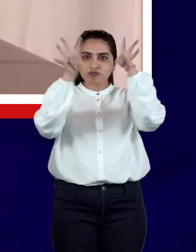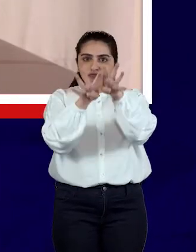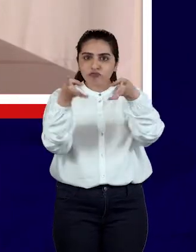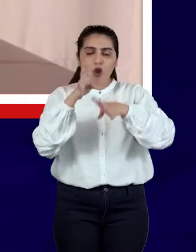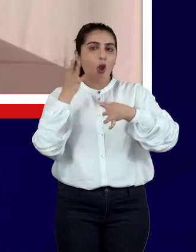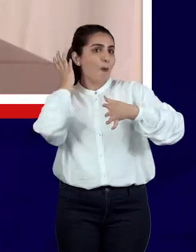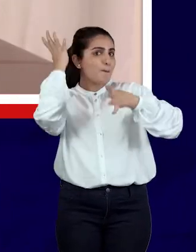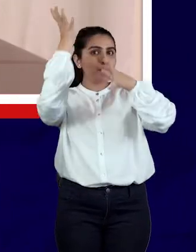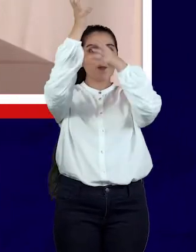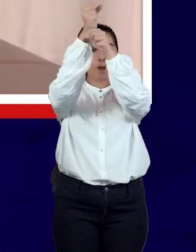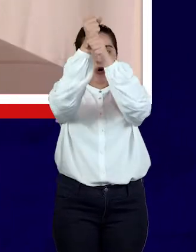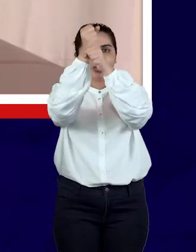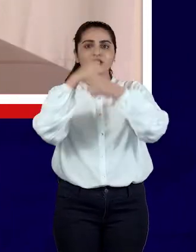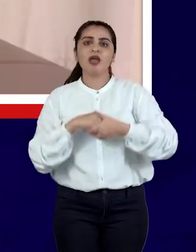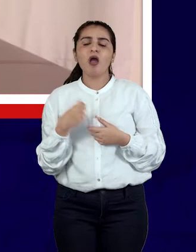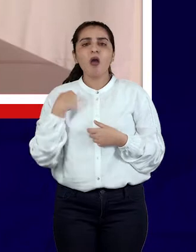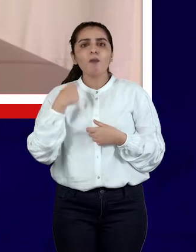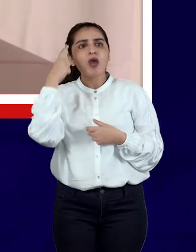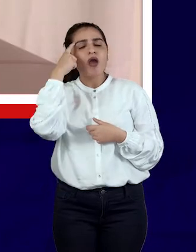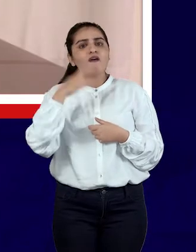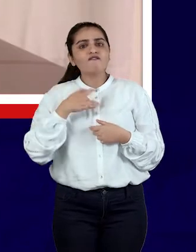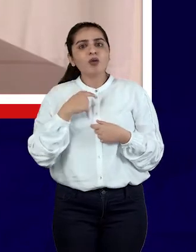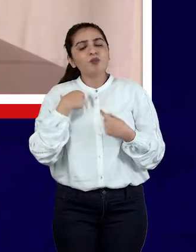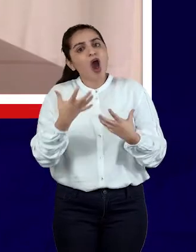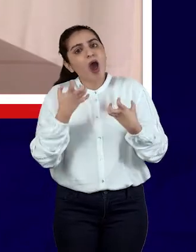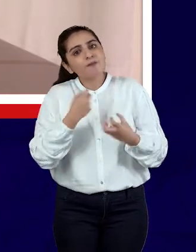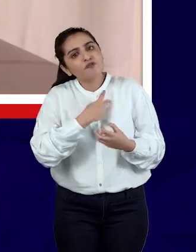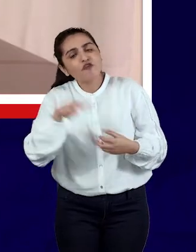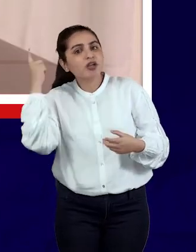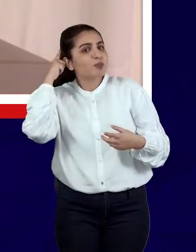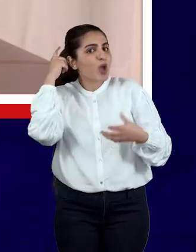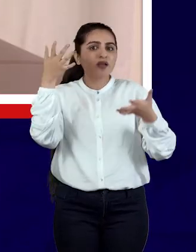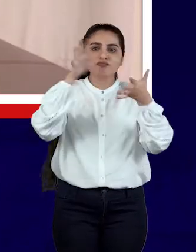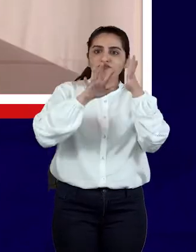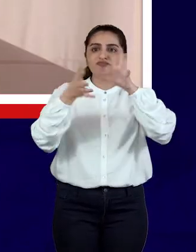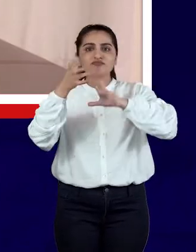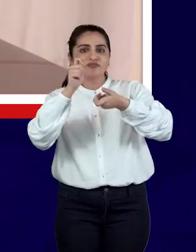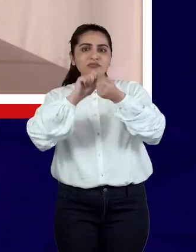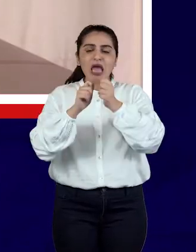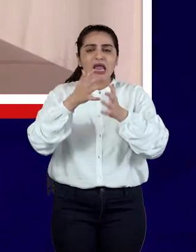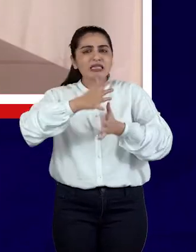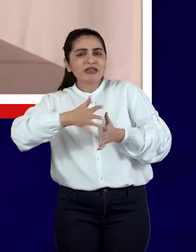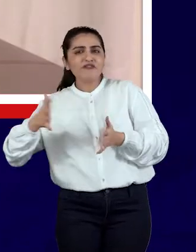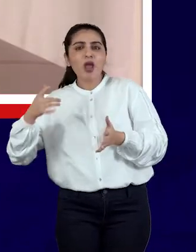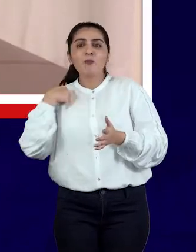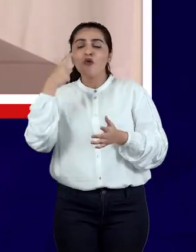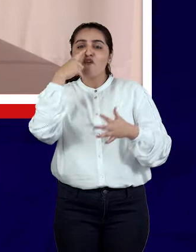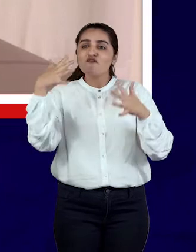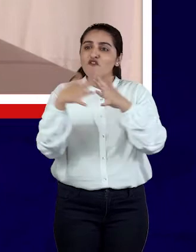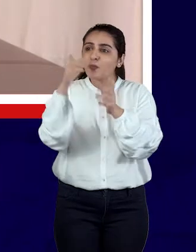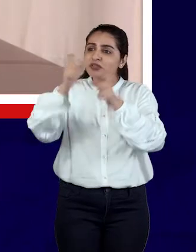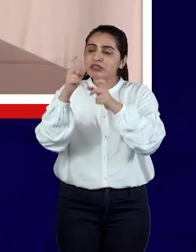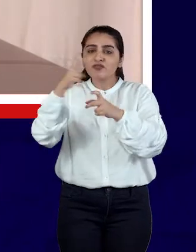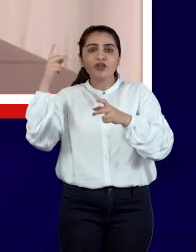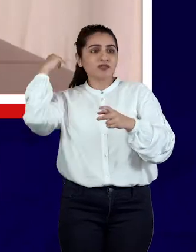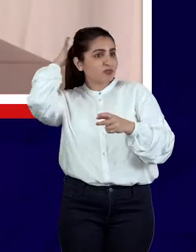French braids and ponytails, I realized that that was what I wanted to do. I wanted to spend my days working on women's